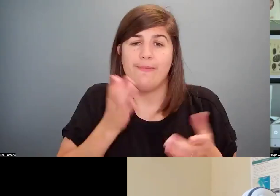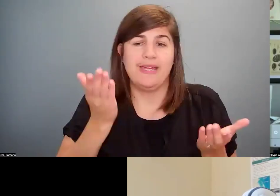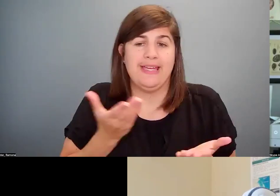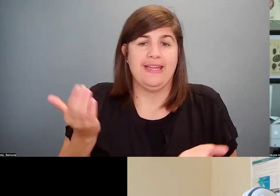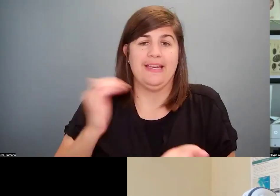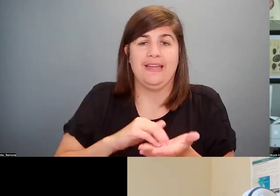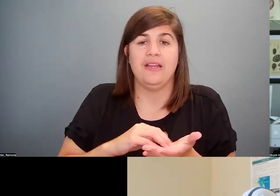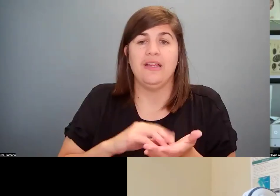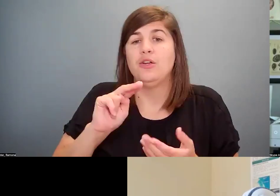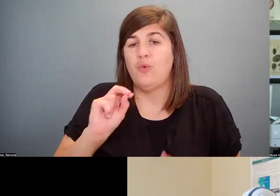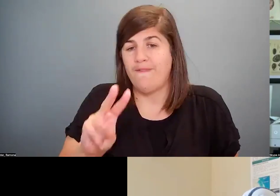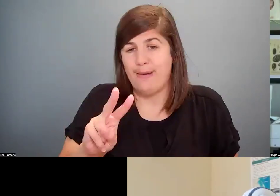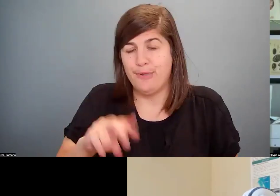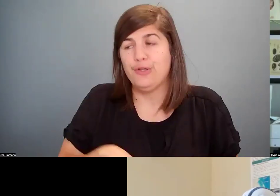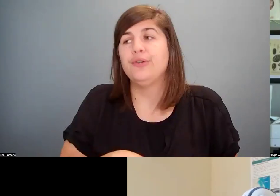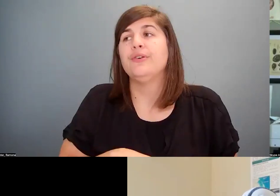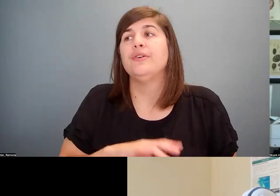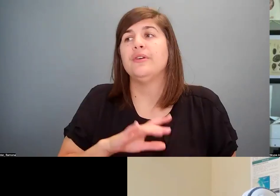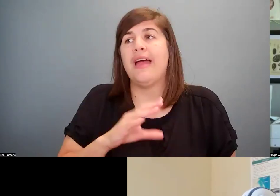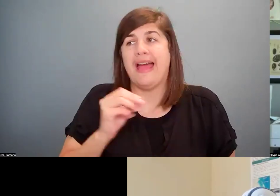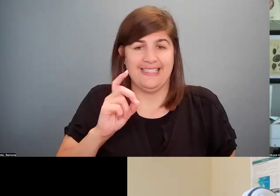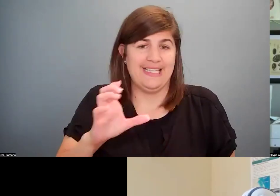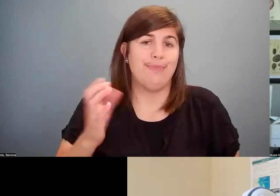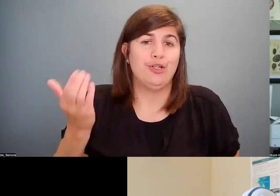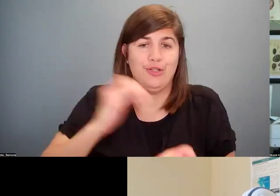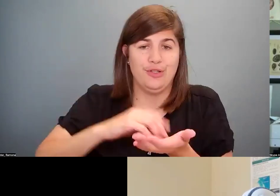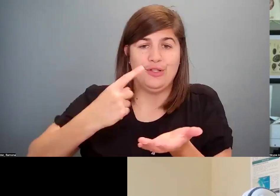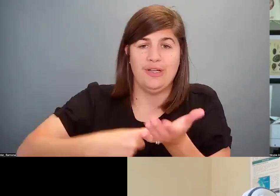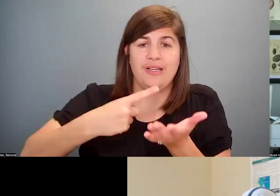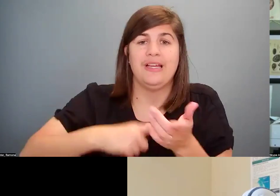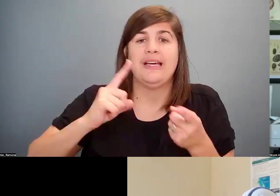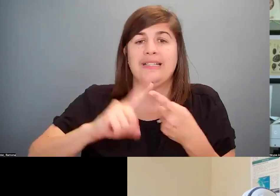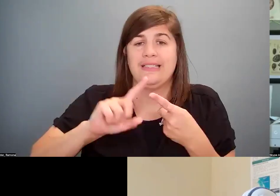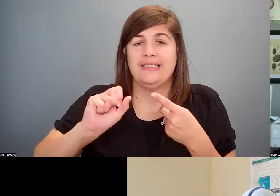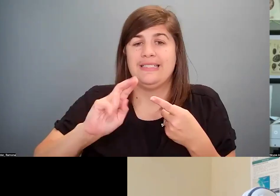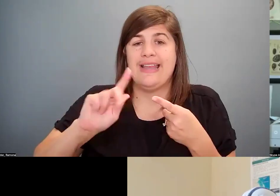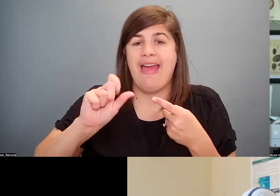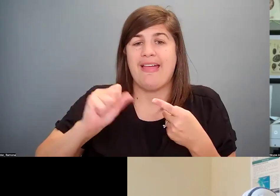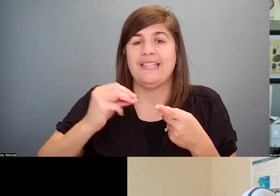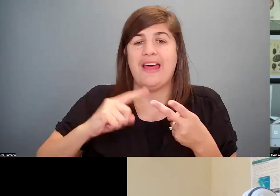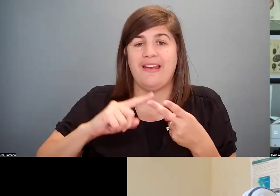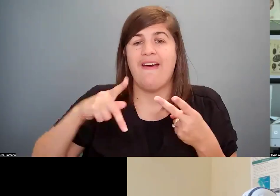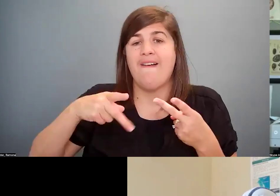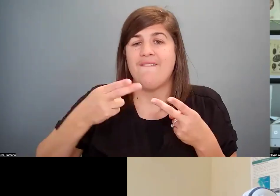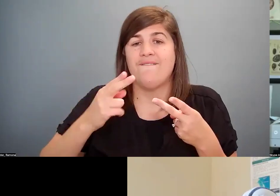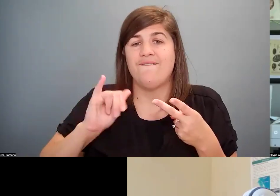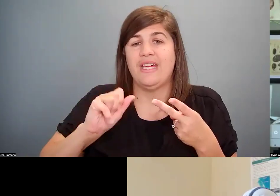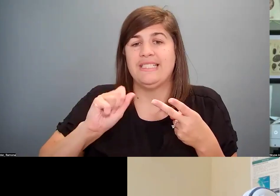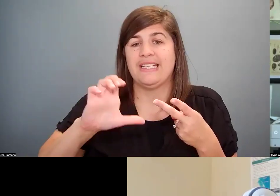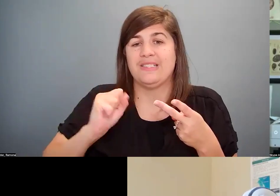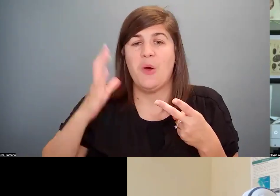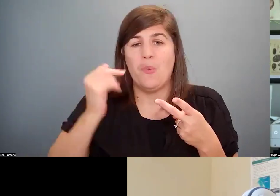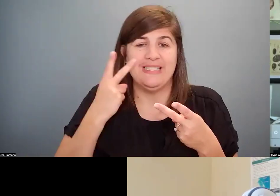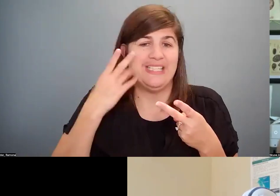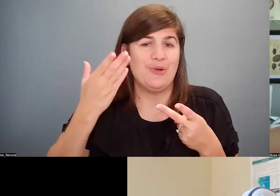here in November and December to talk about snails and physics. So hope to see you